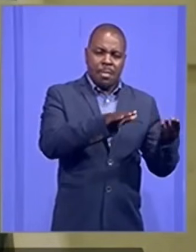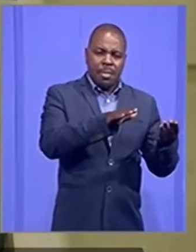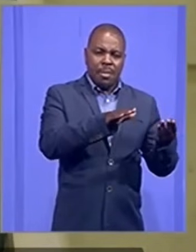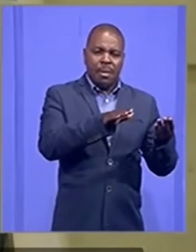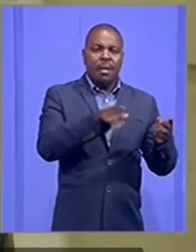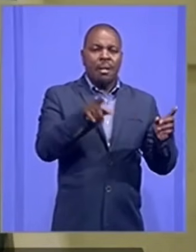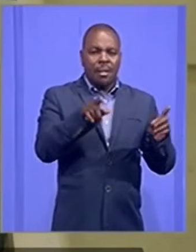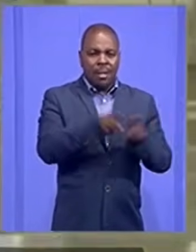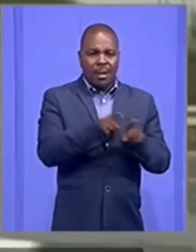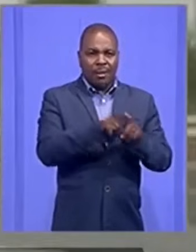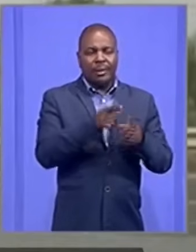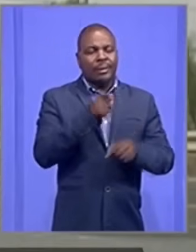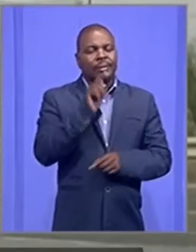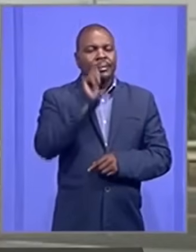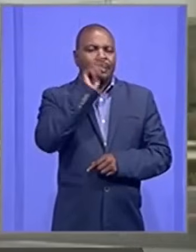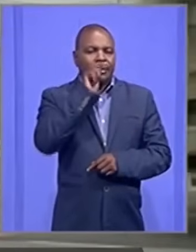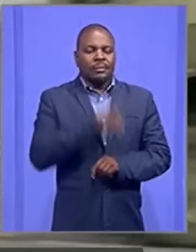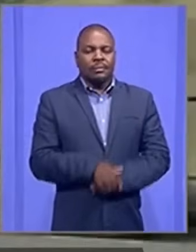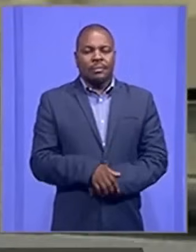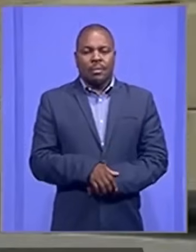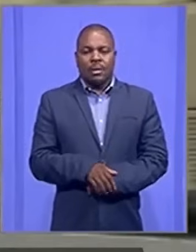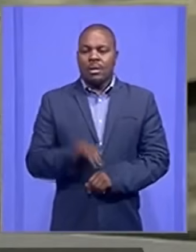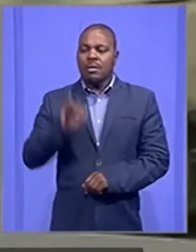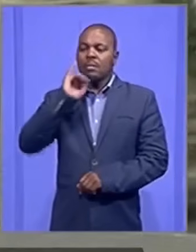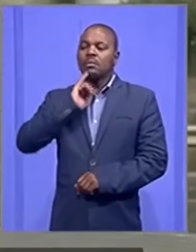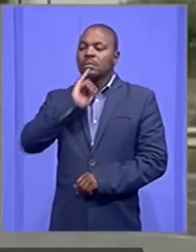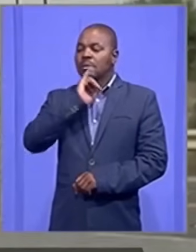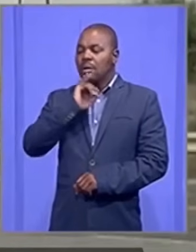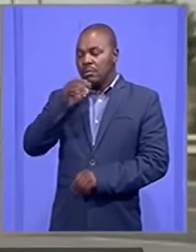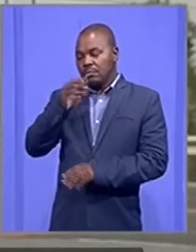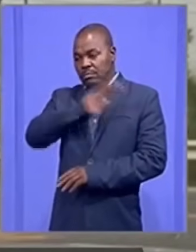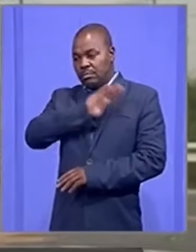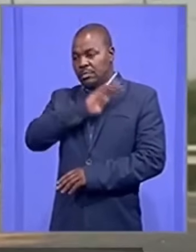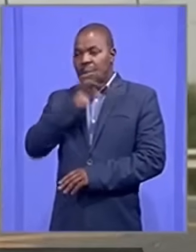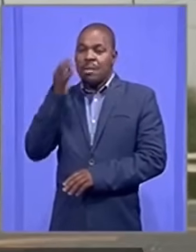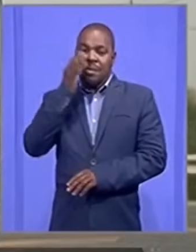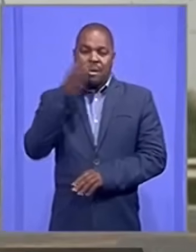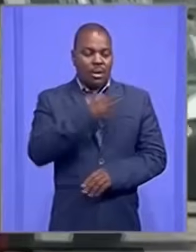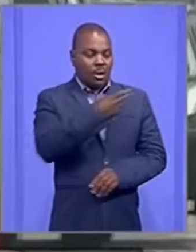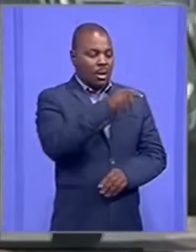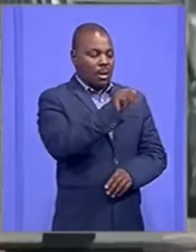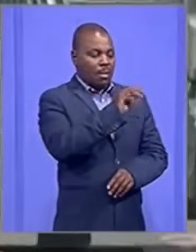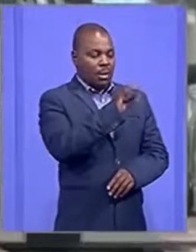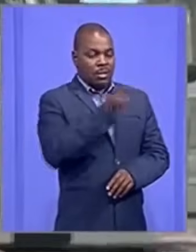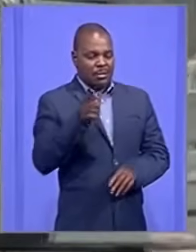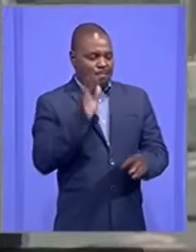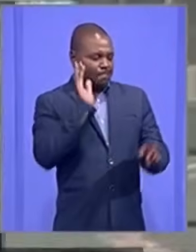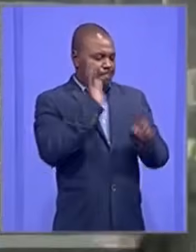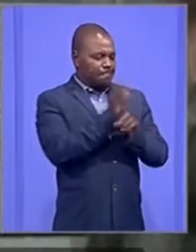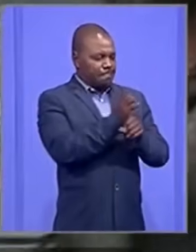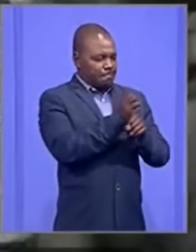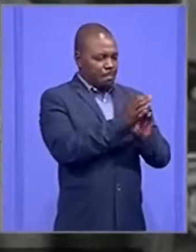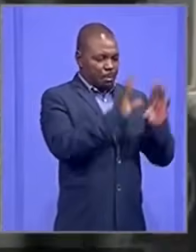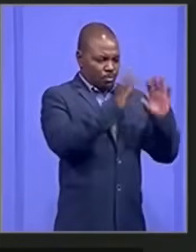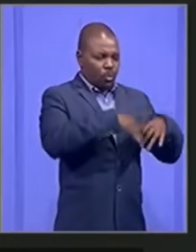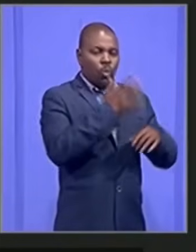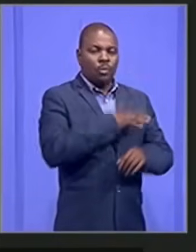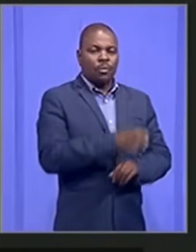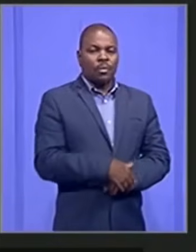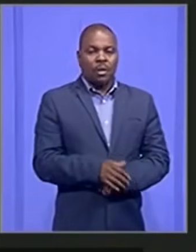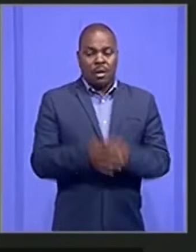like they were ducks. Sešole sa Iseraele se re toro ya bona e kgolo ke go fenya setlhopha sa Hamas. Right now the number of